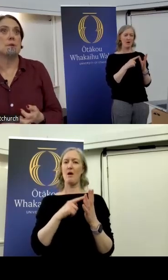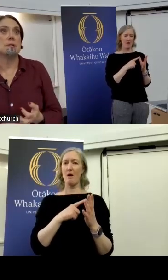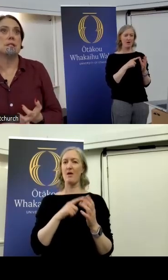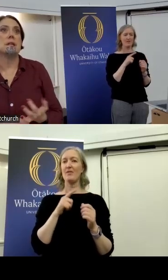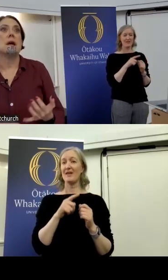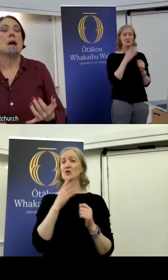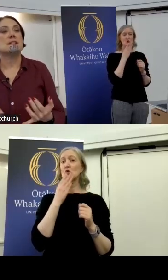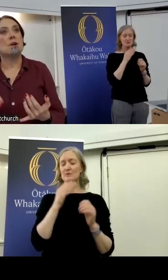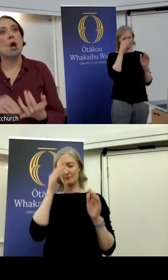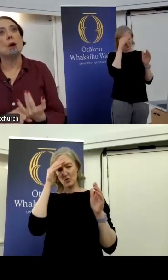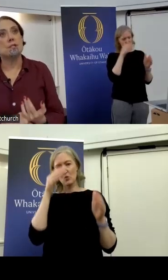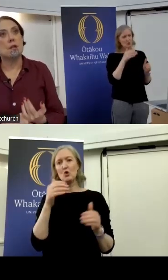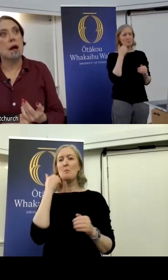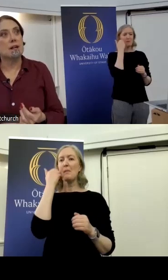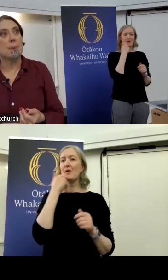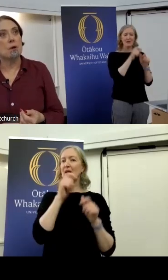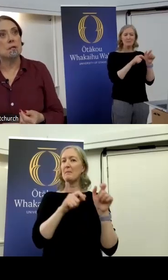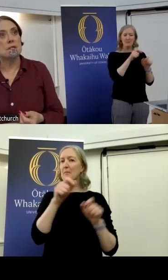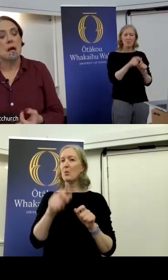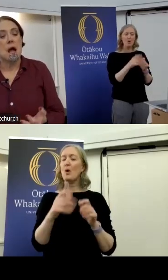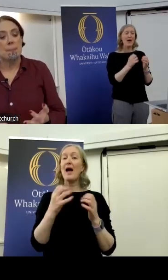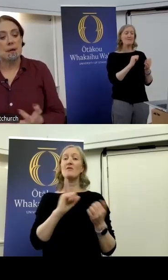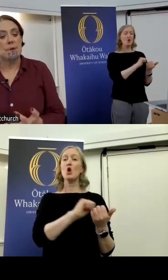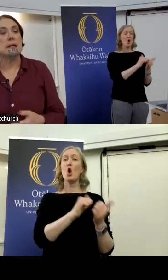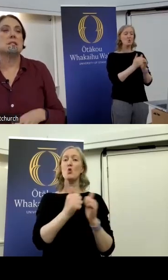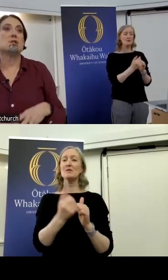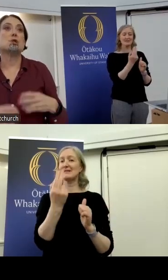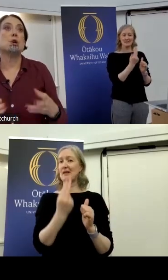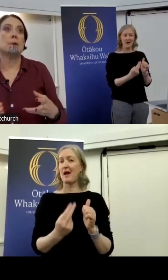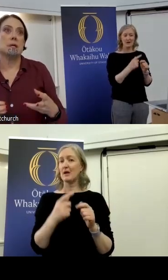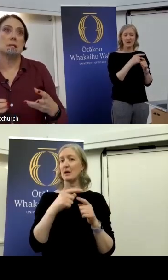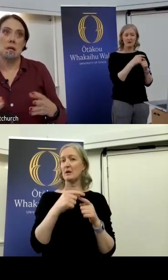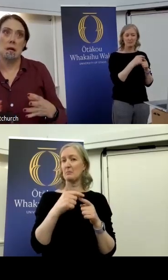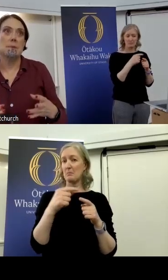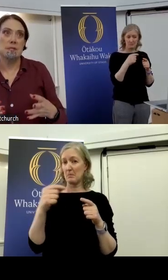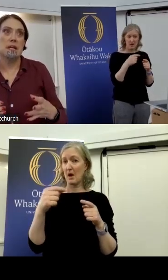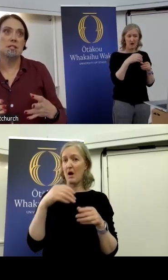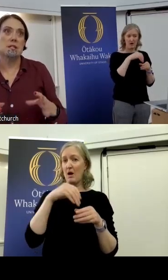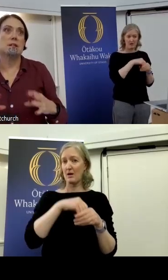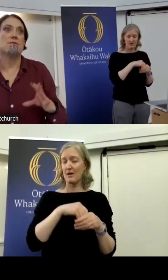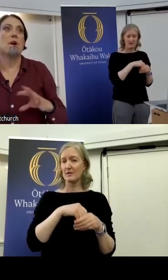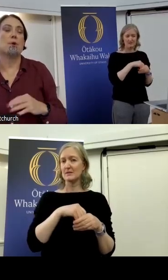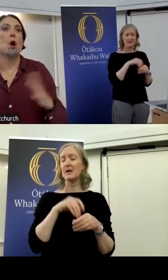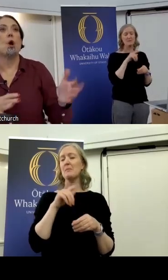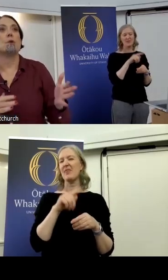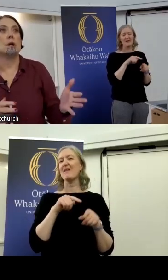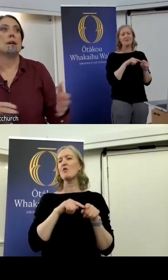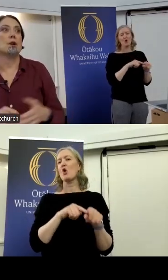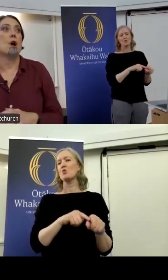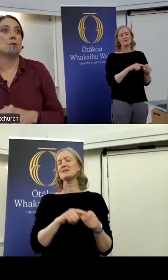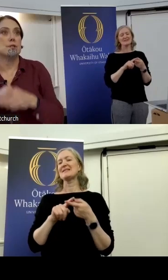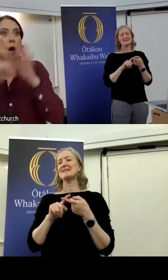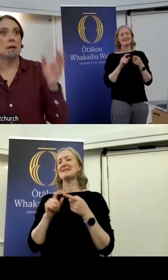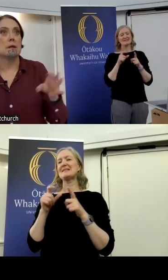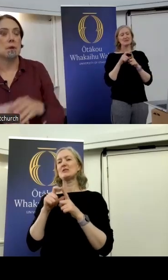Māori communities. It's got a co-design component, but it really is a determinant implementation science framework alongside